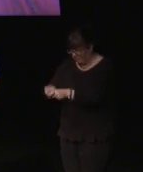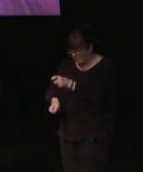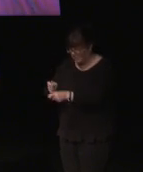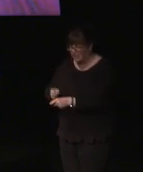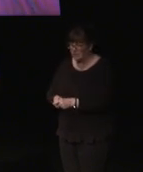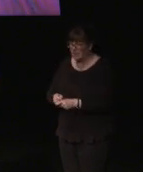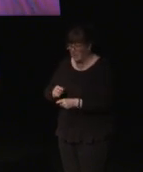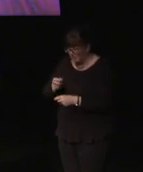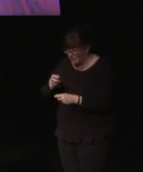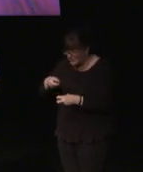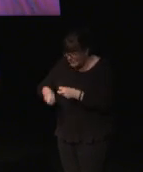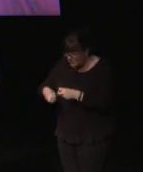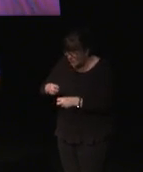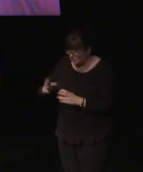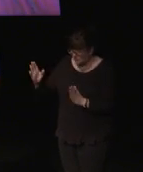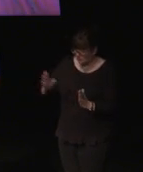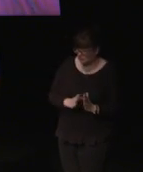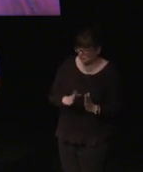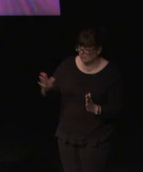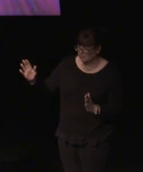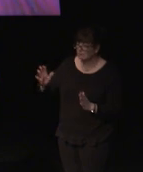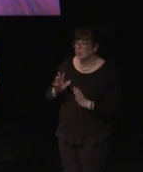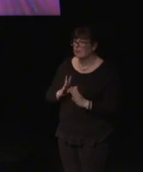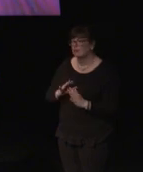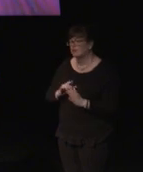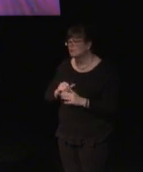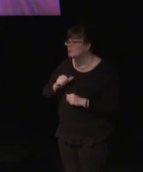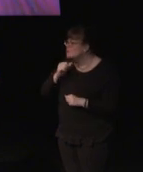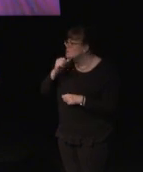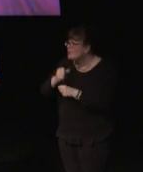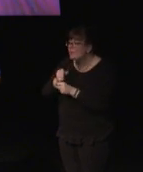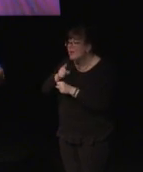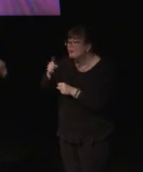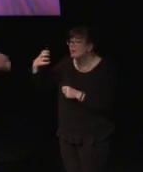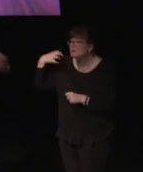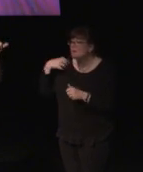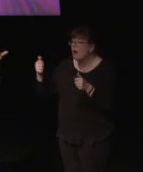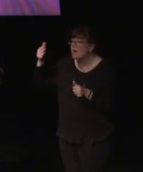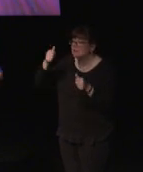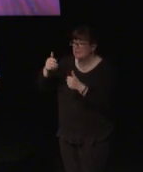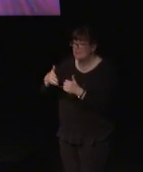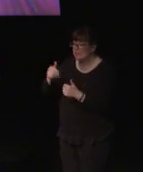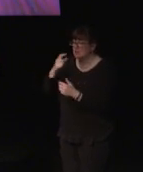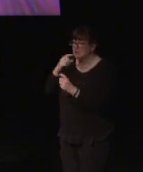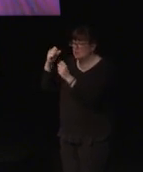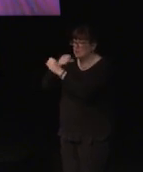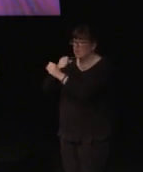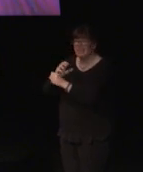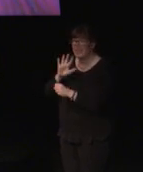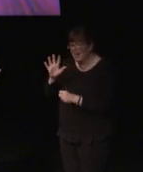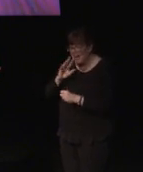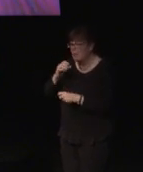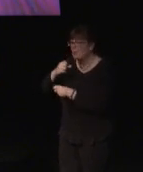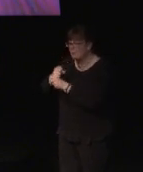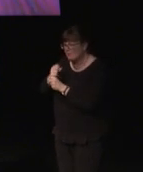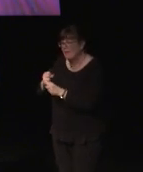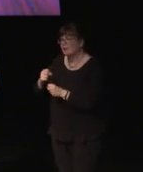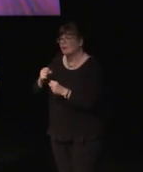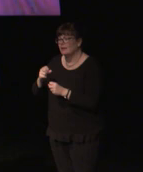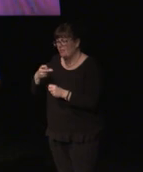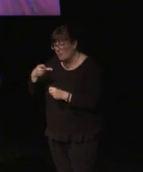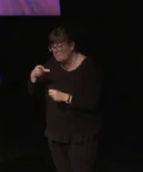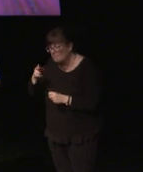heard from the community a lot. Like, don't make the bosses easier to fight, just make the puzzles easier. Don't make the puzzles easier, make the bosses